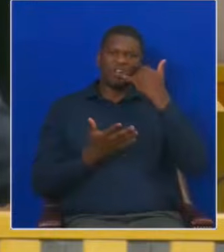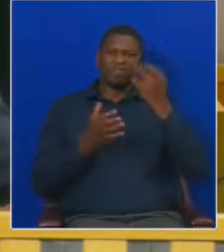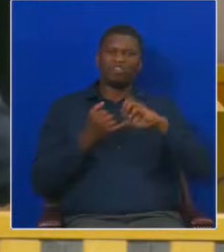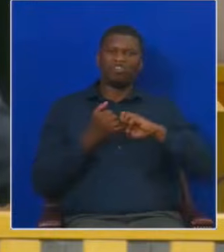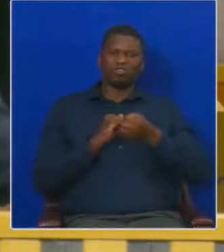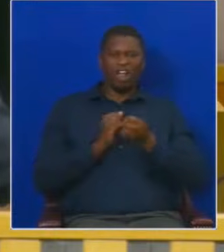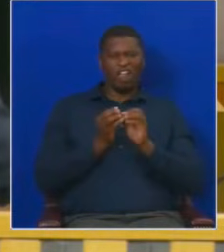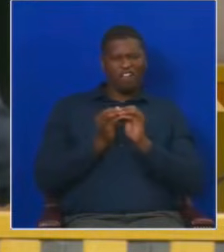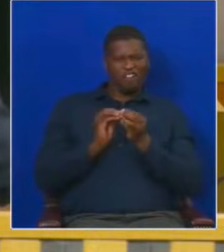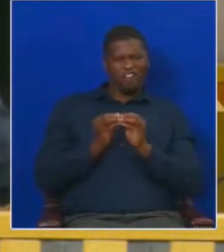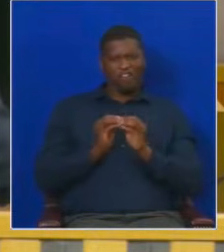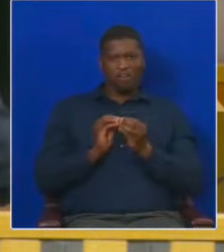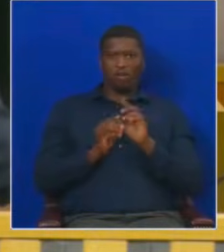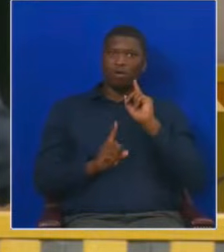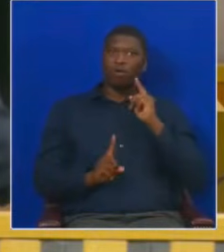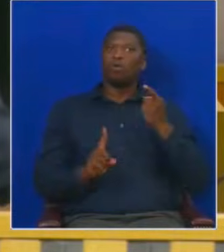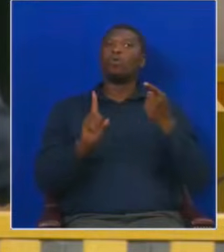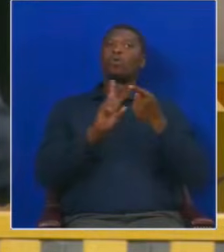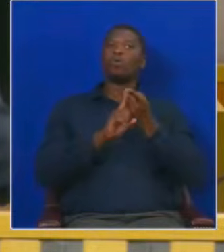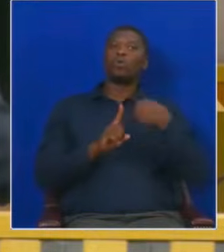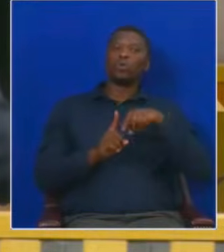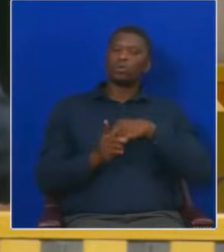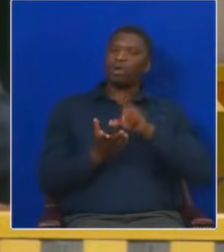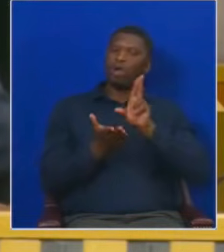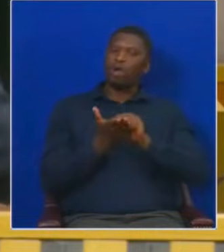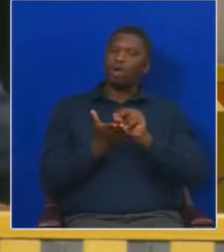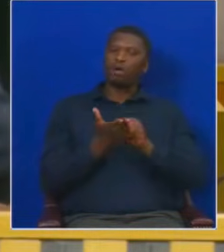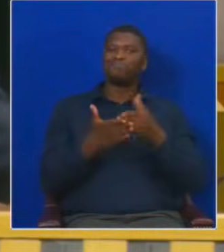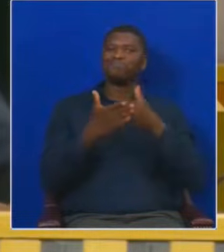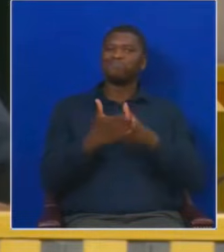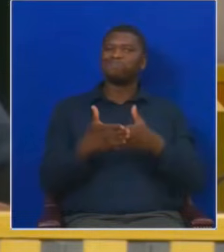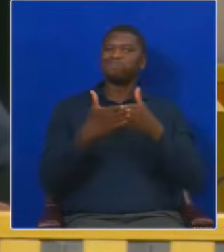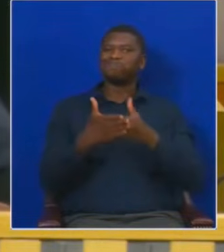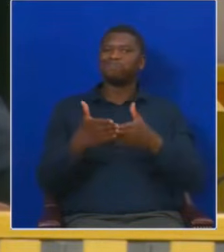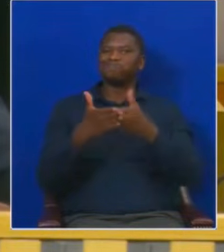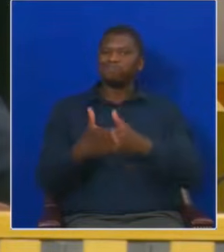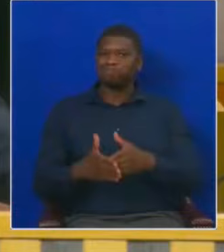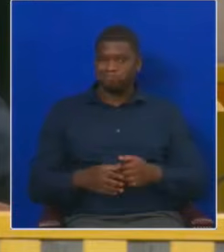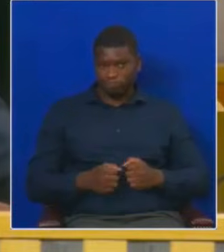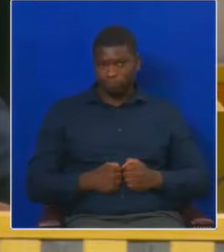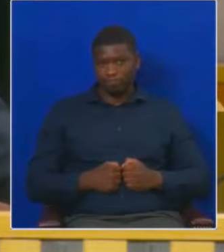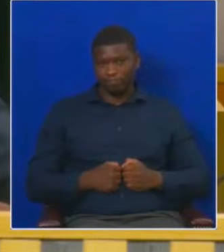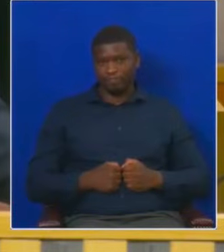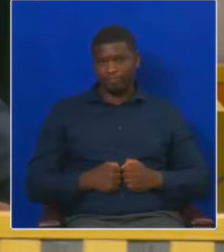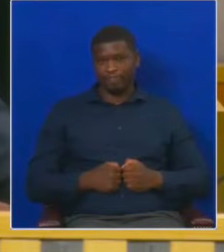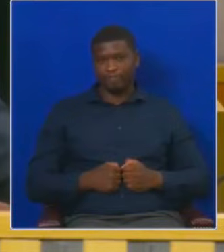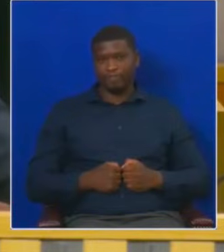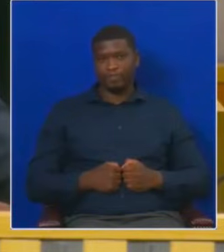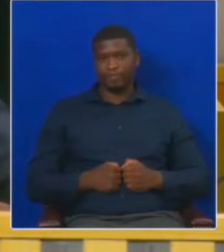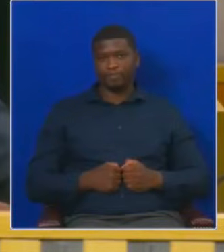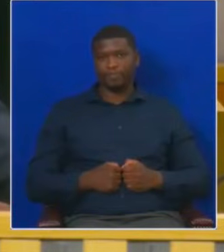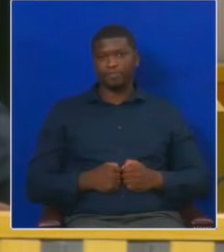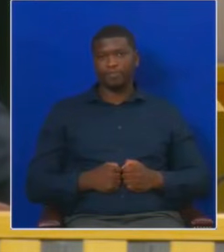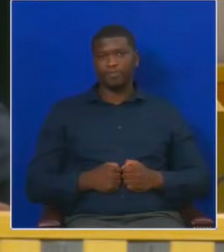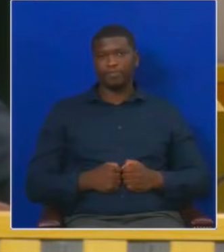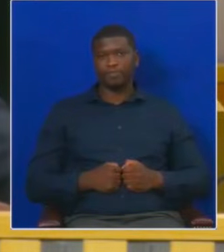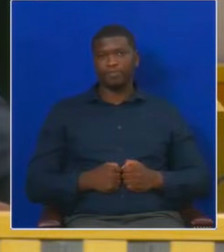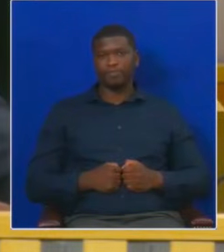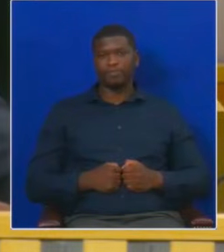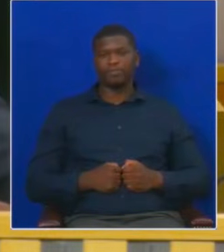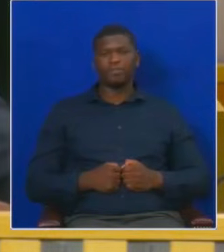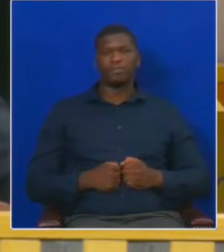that they cannot be downloadable. Can you please make me understand this?